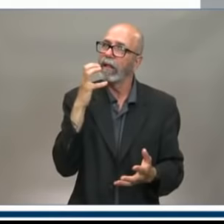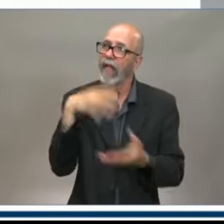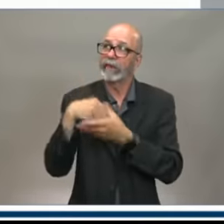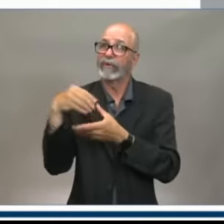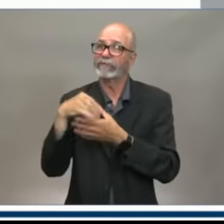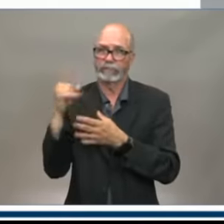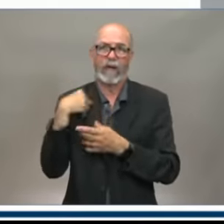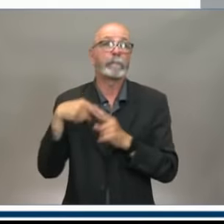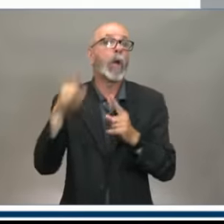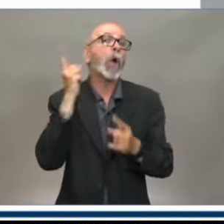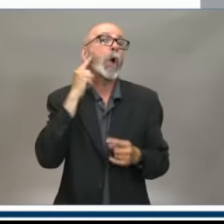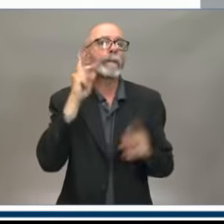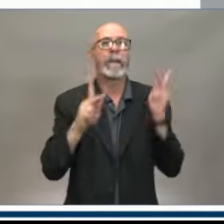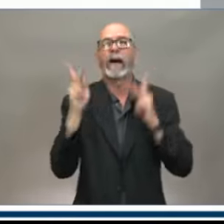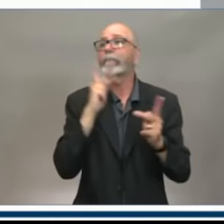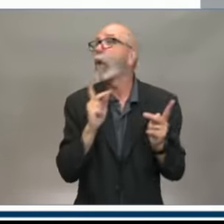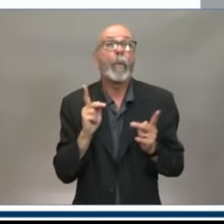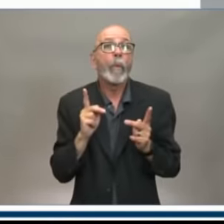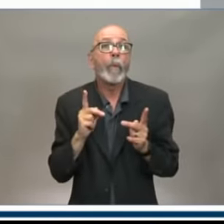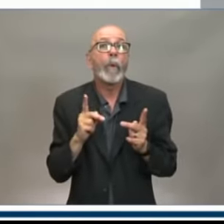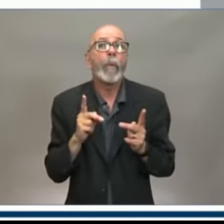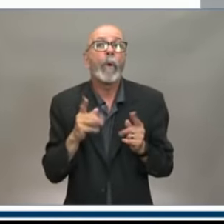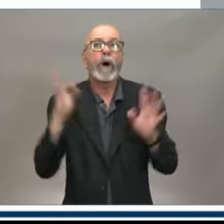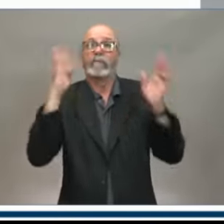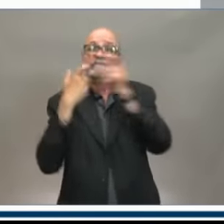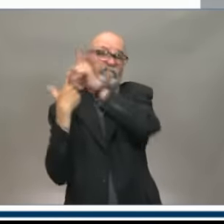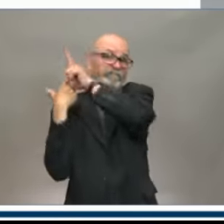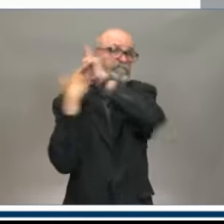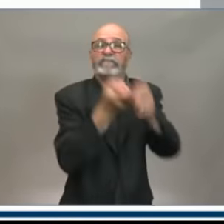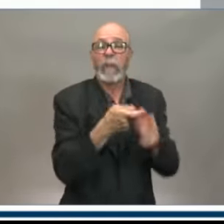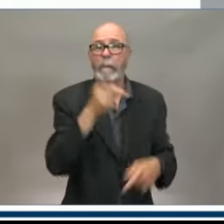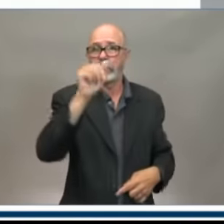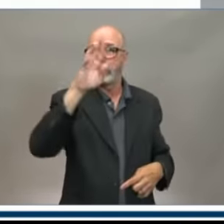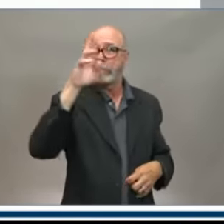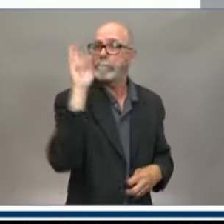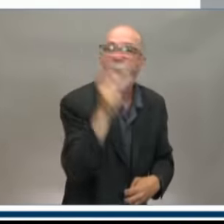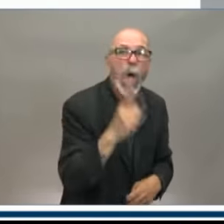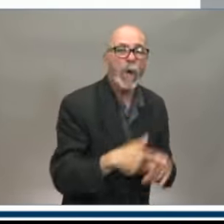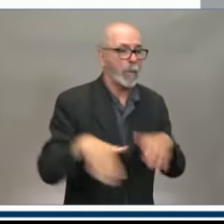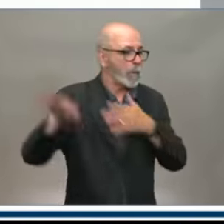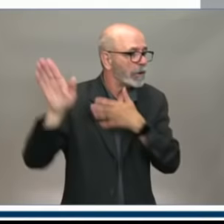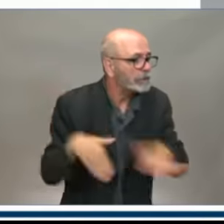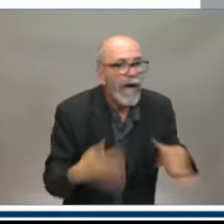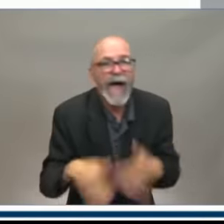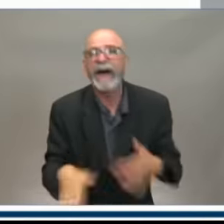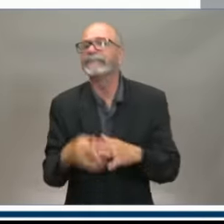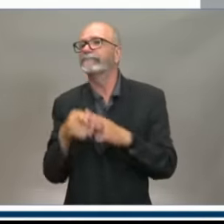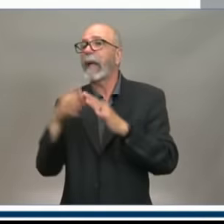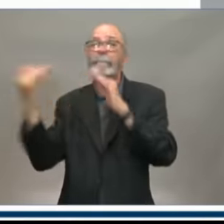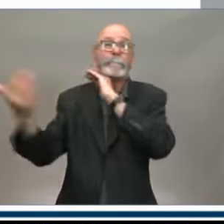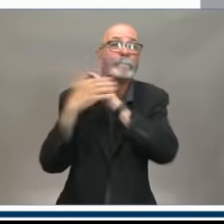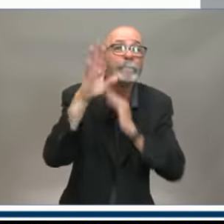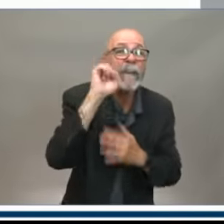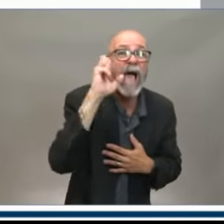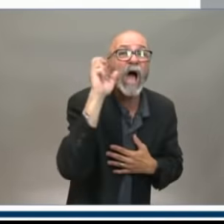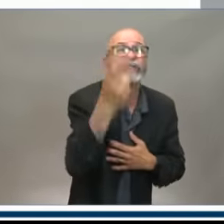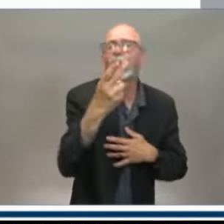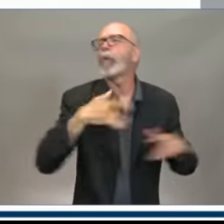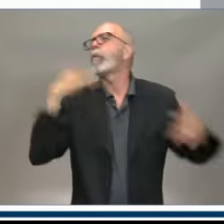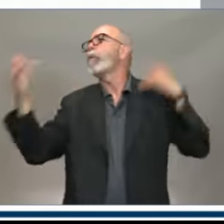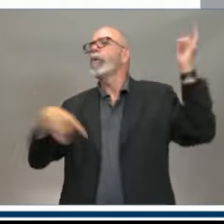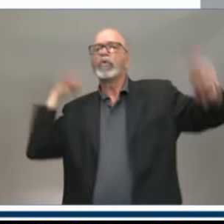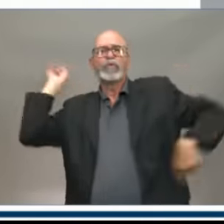reports where people are headed to parks, trails, and beaches with the weekend ahead of us, and we really are